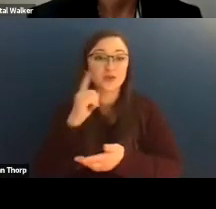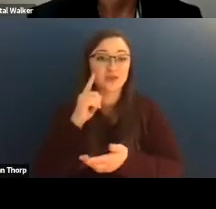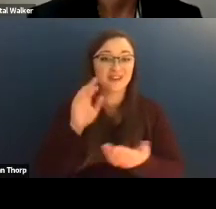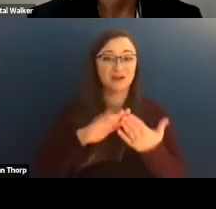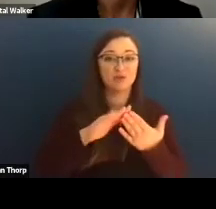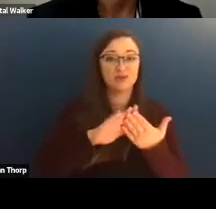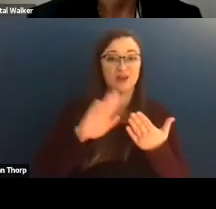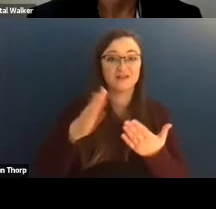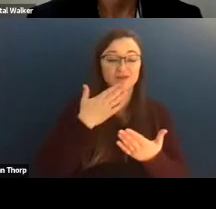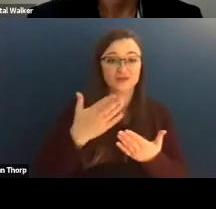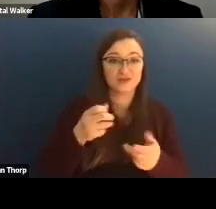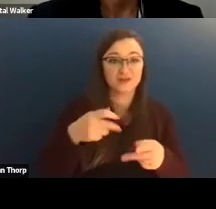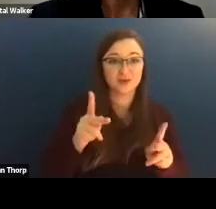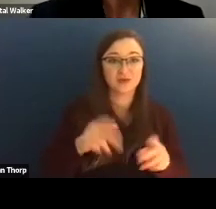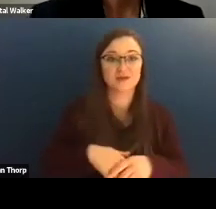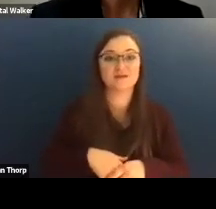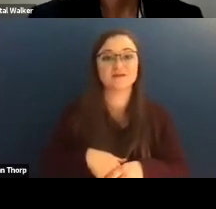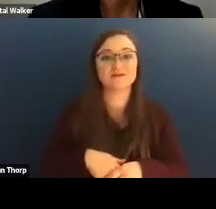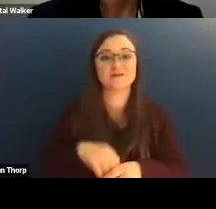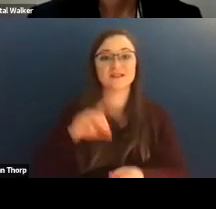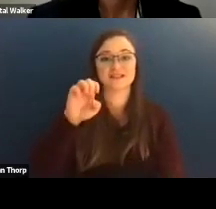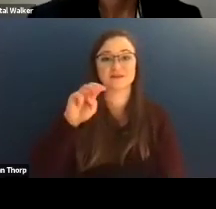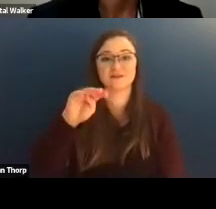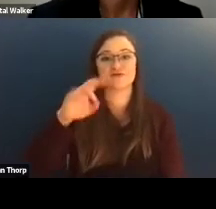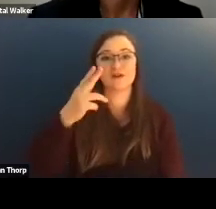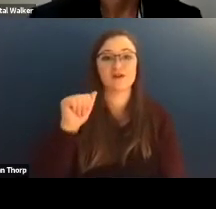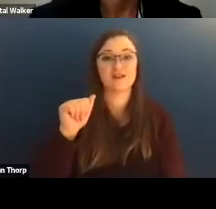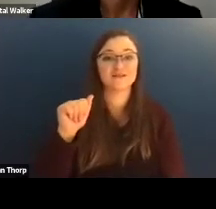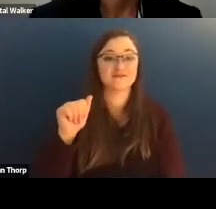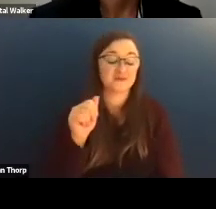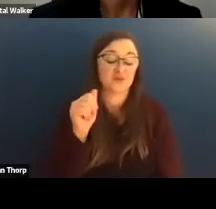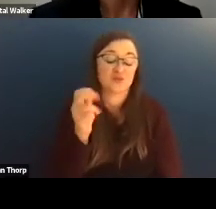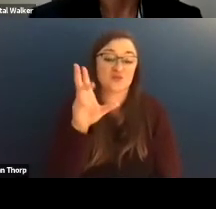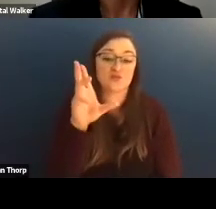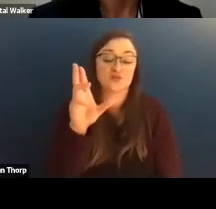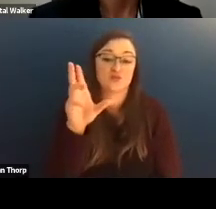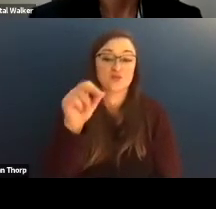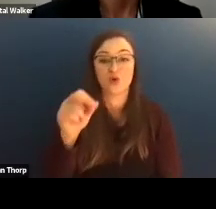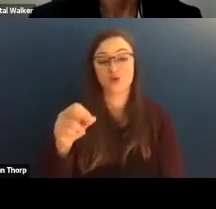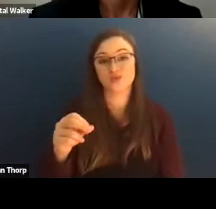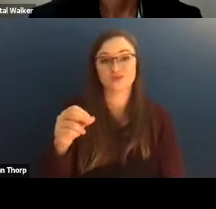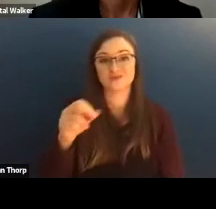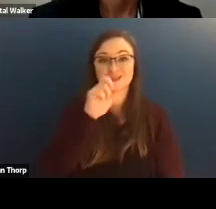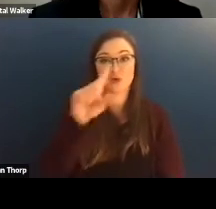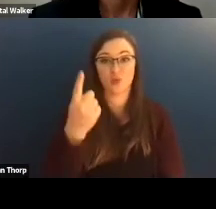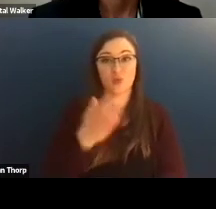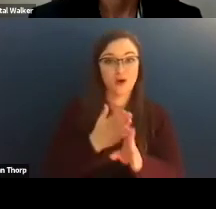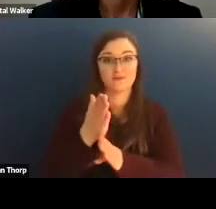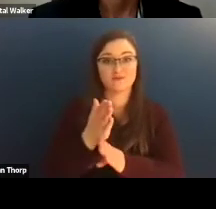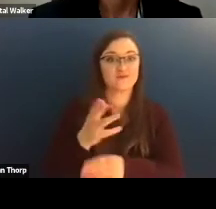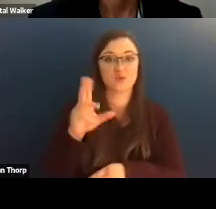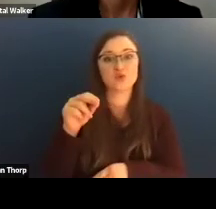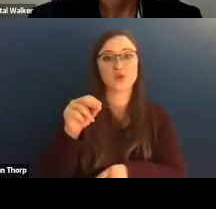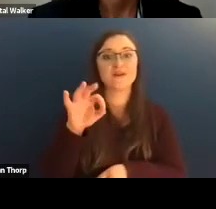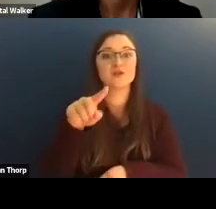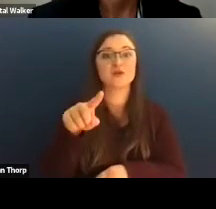I would say no. Again, there are many, many paths. There's not just one way to do things. And if you demonstrate